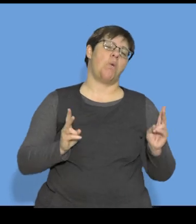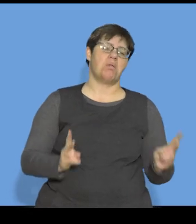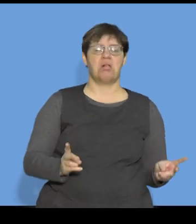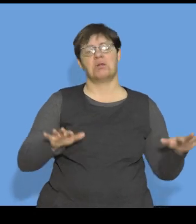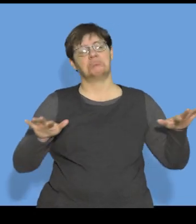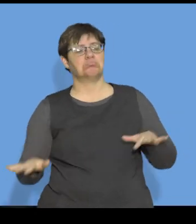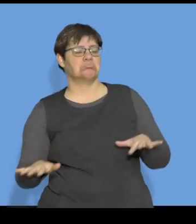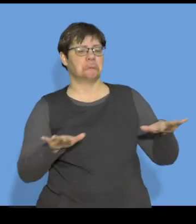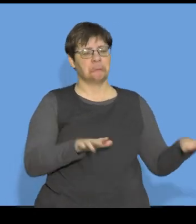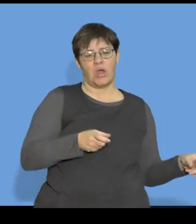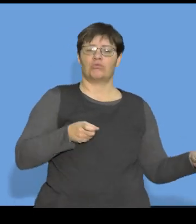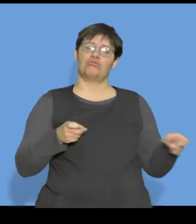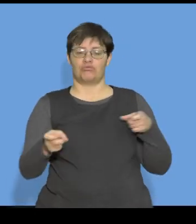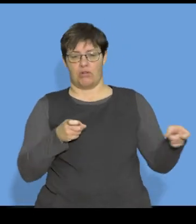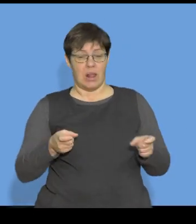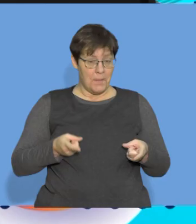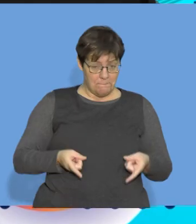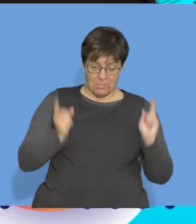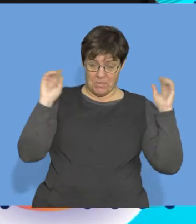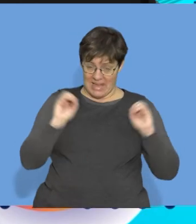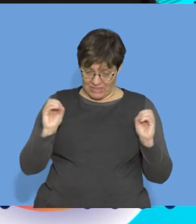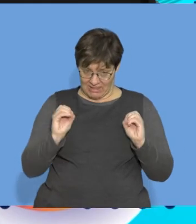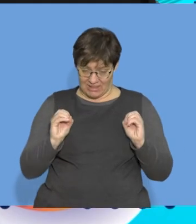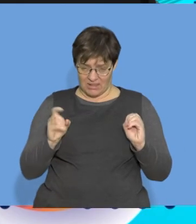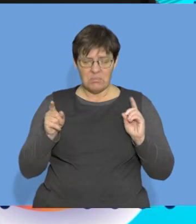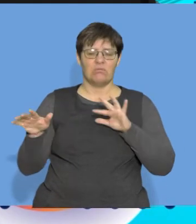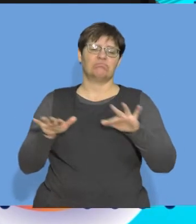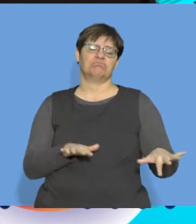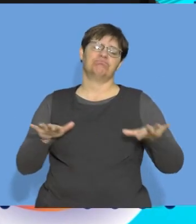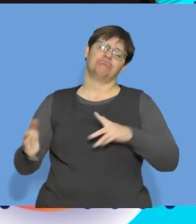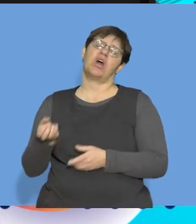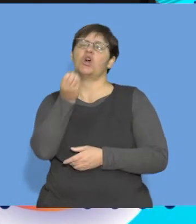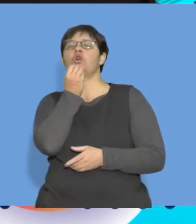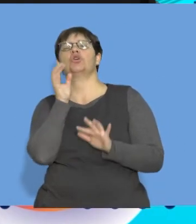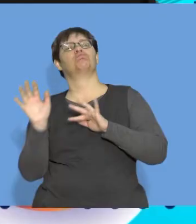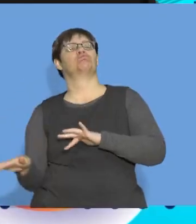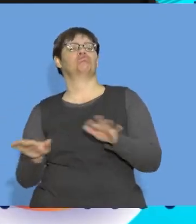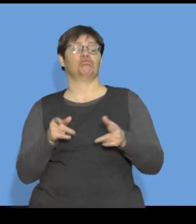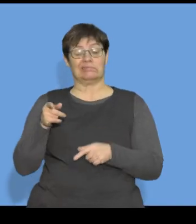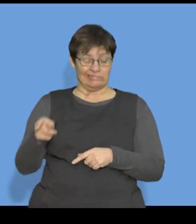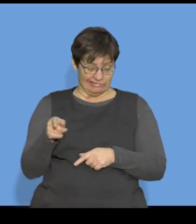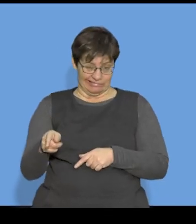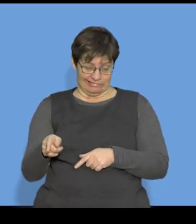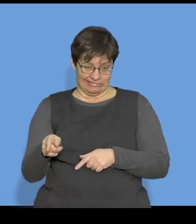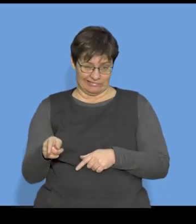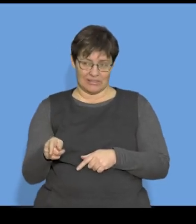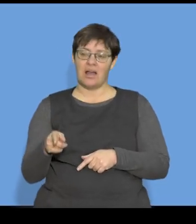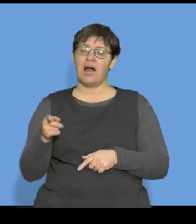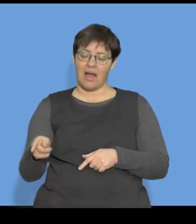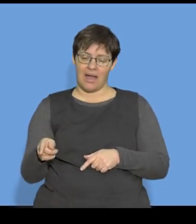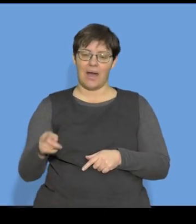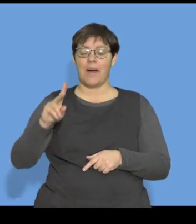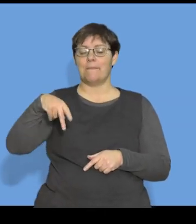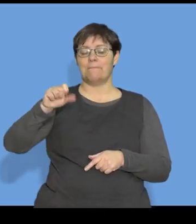restful conditions. When you are not in danger, you are just sitting, eating, then we are looking at the nerves that